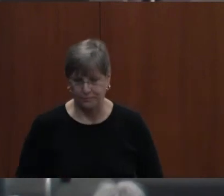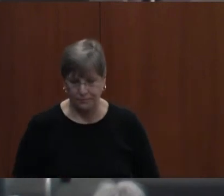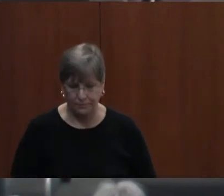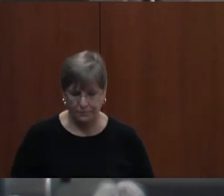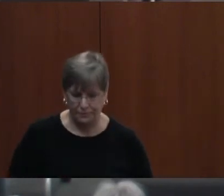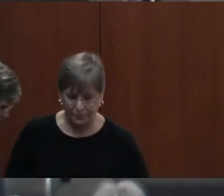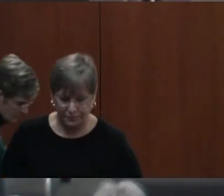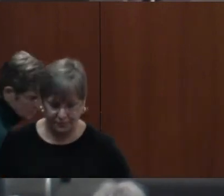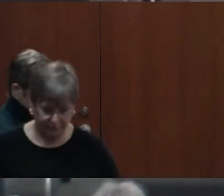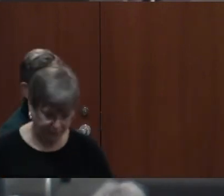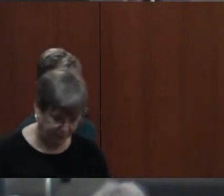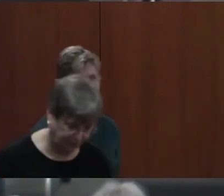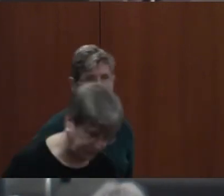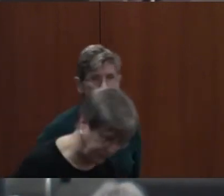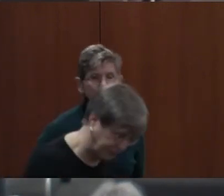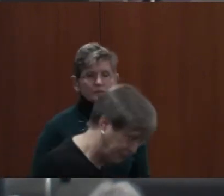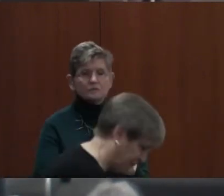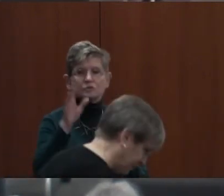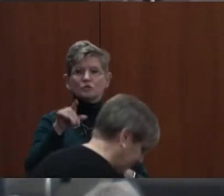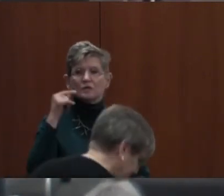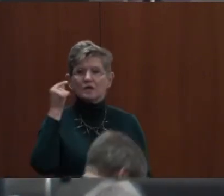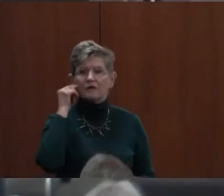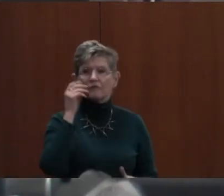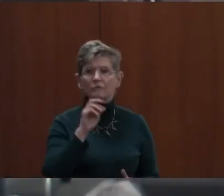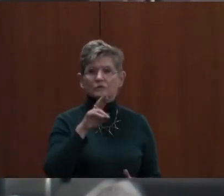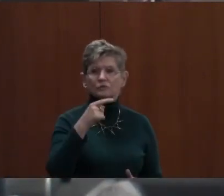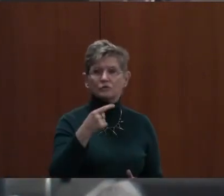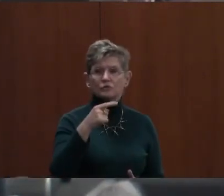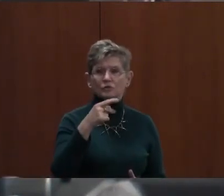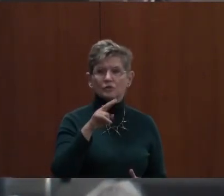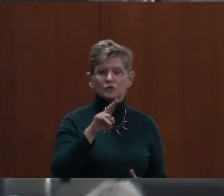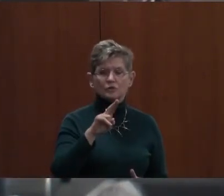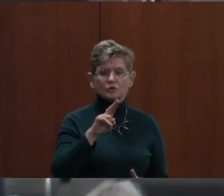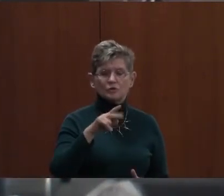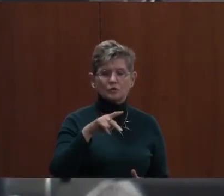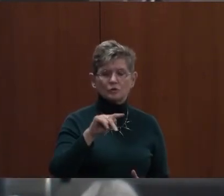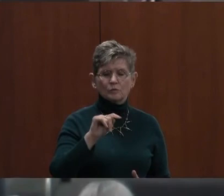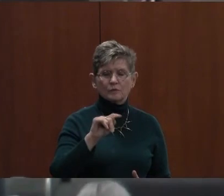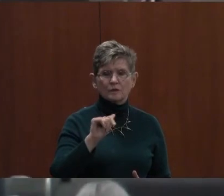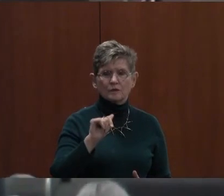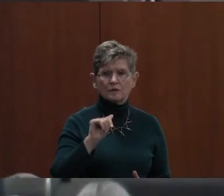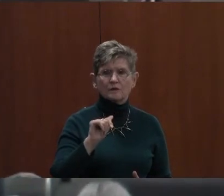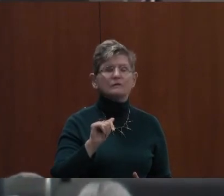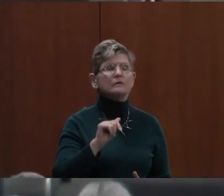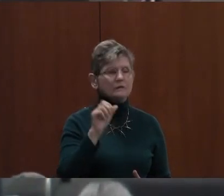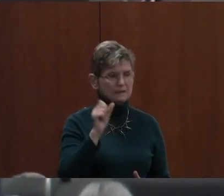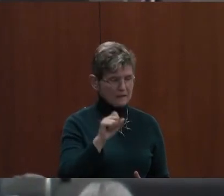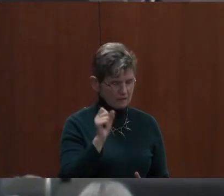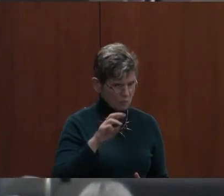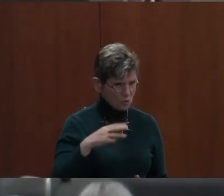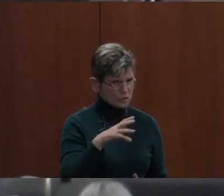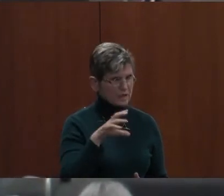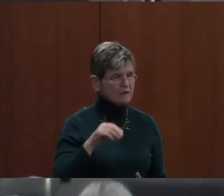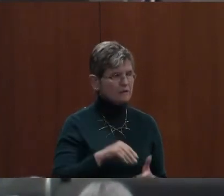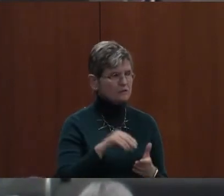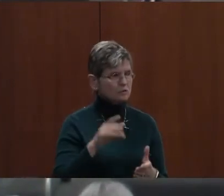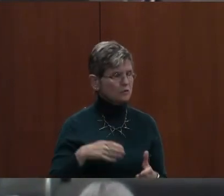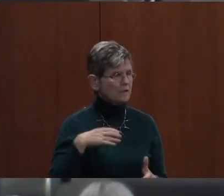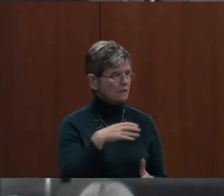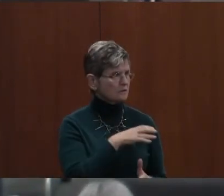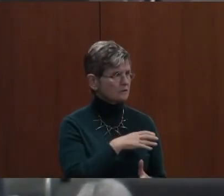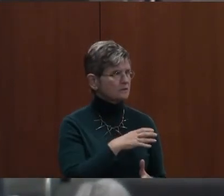Mr. Gupta, Student Government? Yes, the Washington County Association of Student Council is currently meeting about once a week, and we are planning for